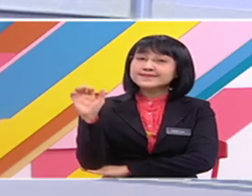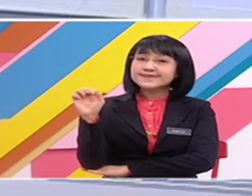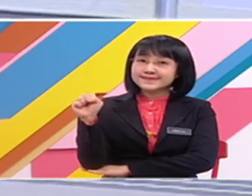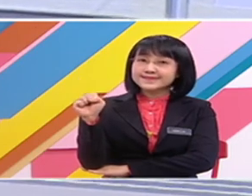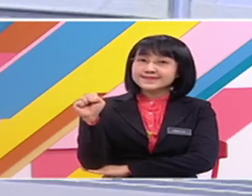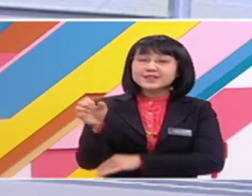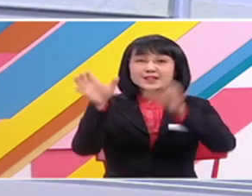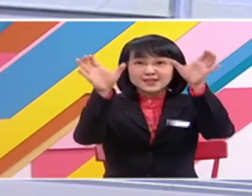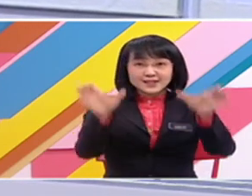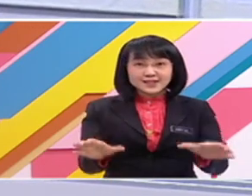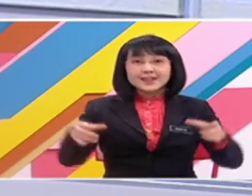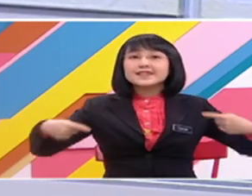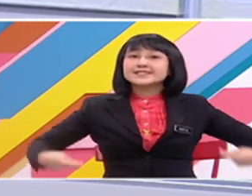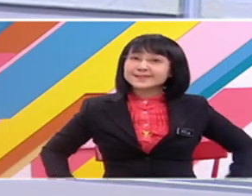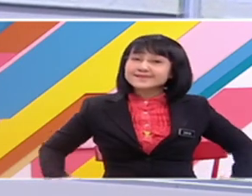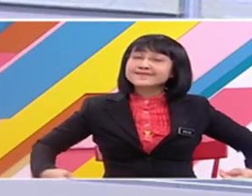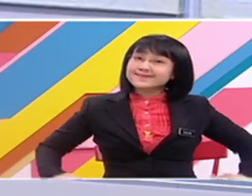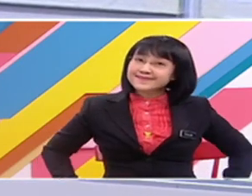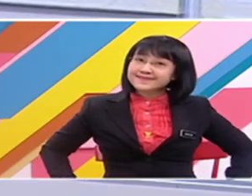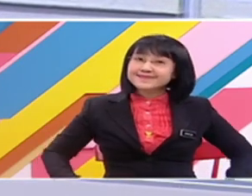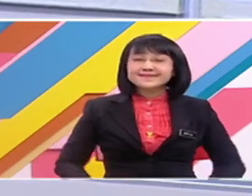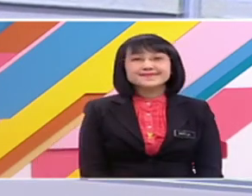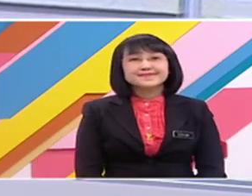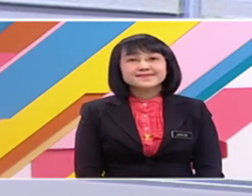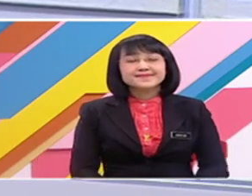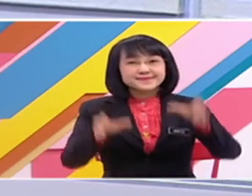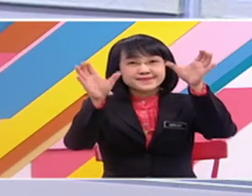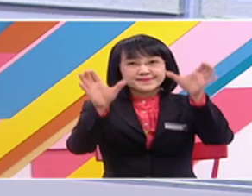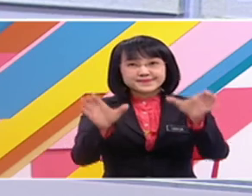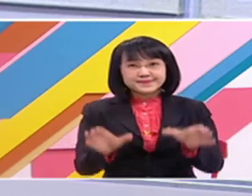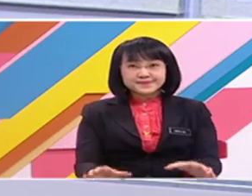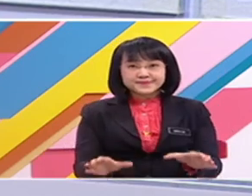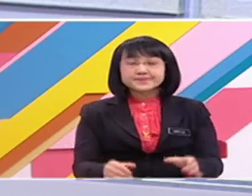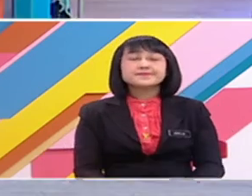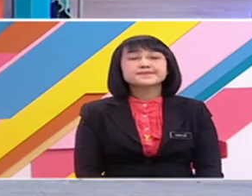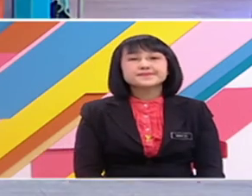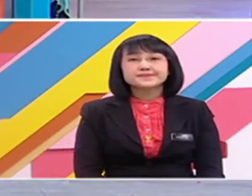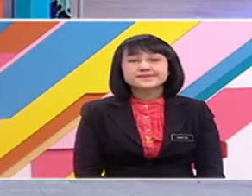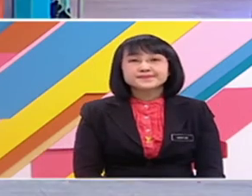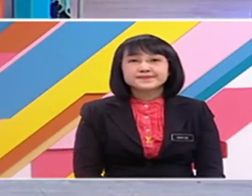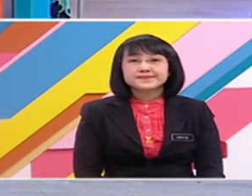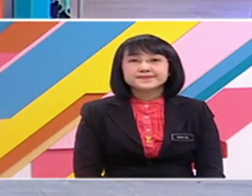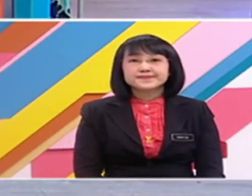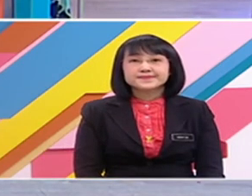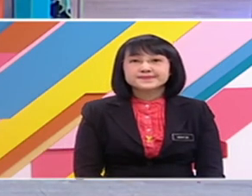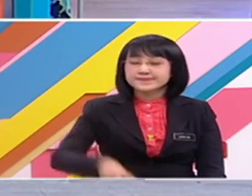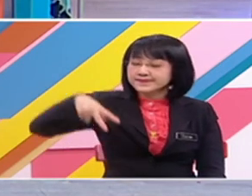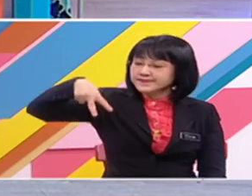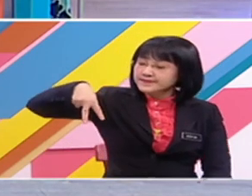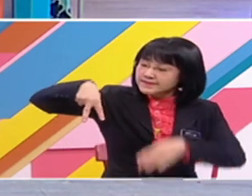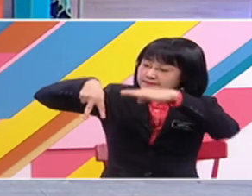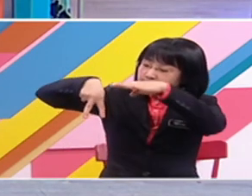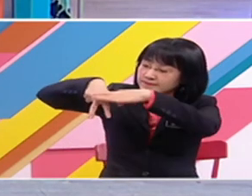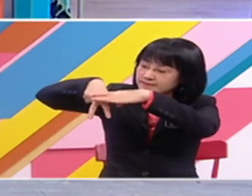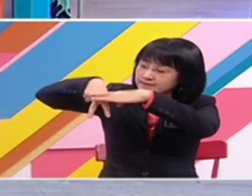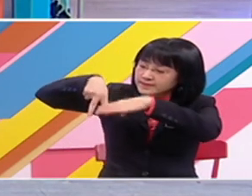T-R-O-U-S-E-R-S. Trousers. Okay, the trousers is cloth that hanging on your waist.